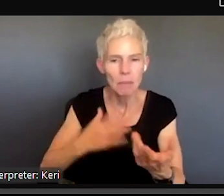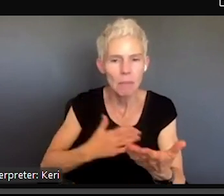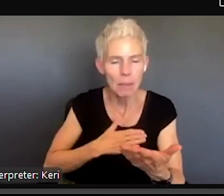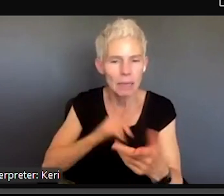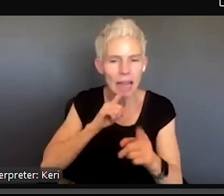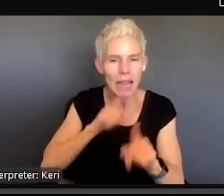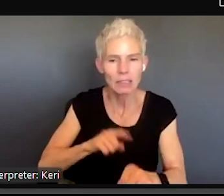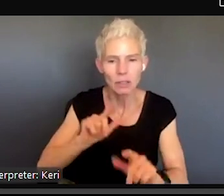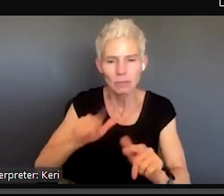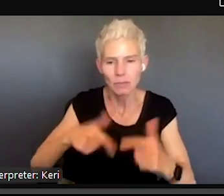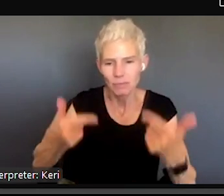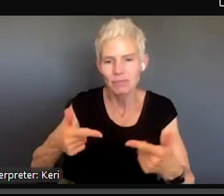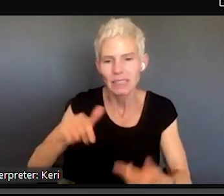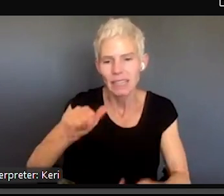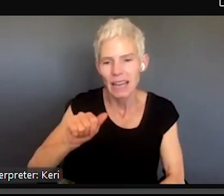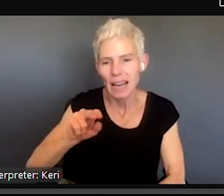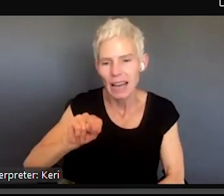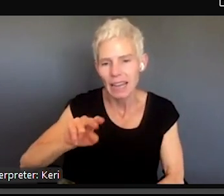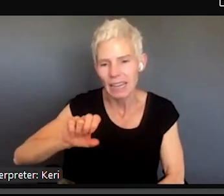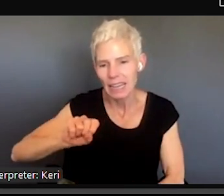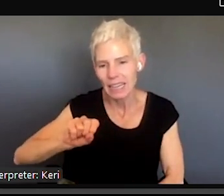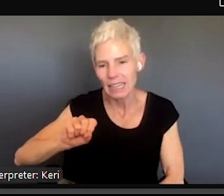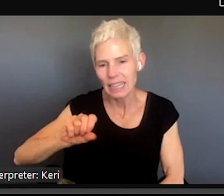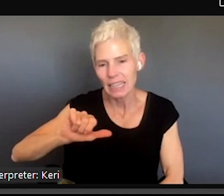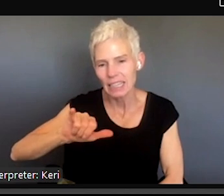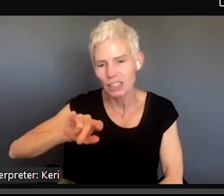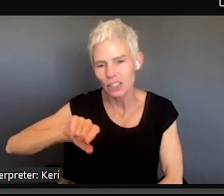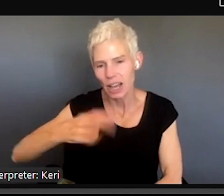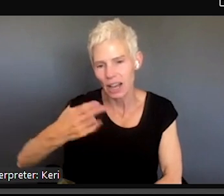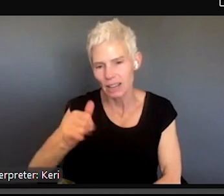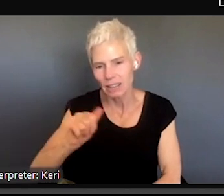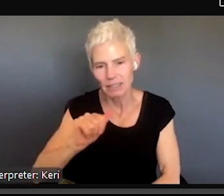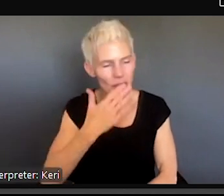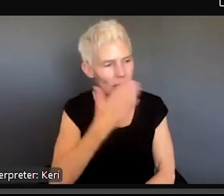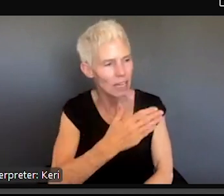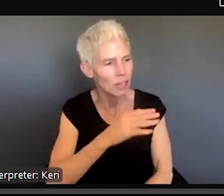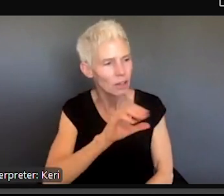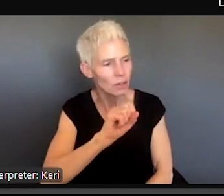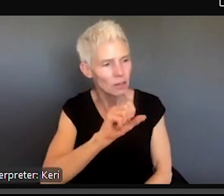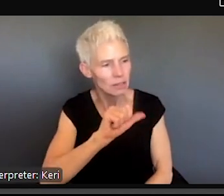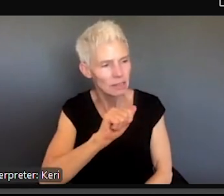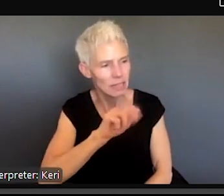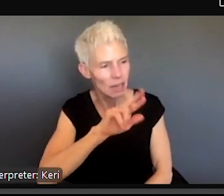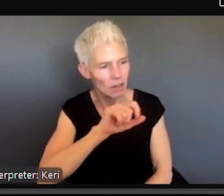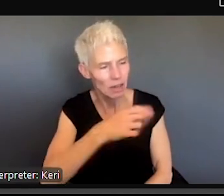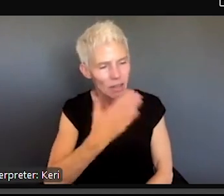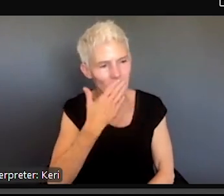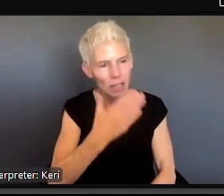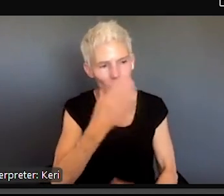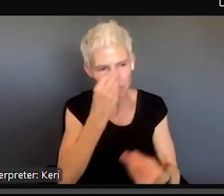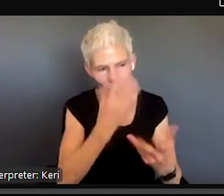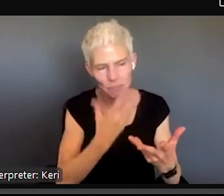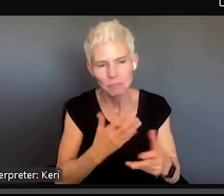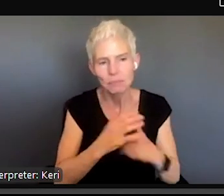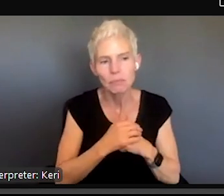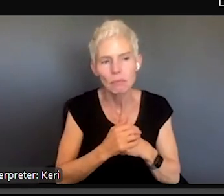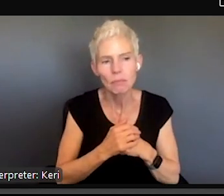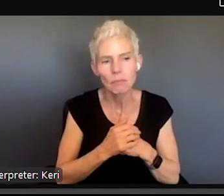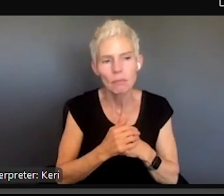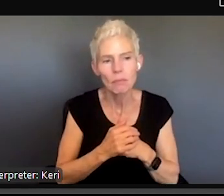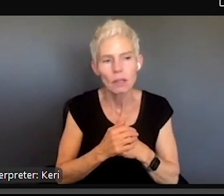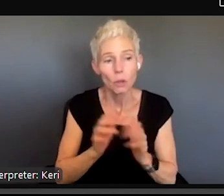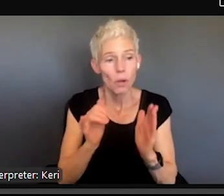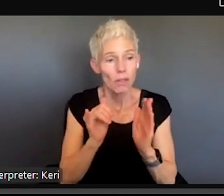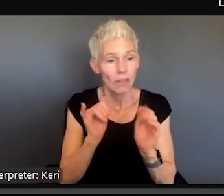will turn them back to you, Aisha. Thank you. Thank you so much, Sarah. Really appreciate the update. Okay, and with